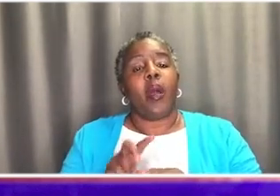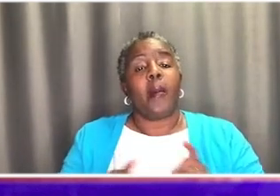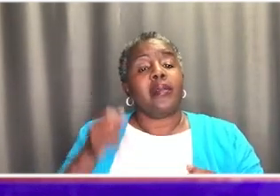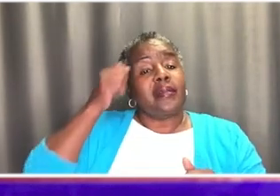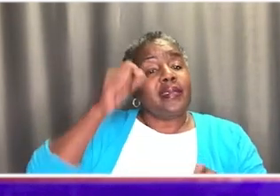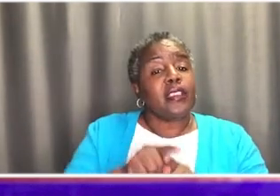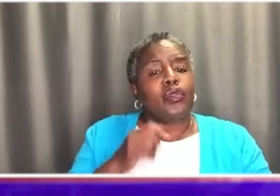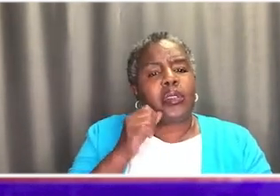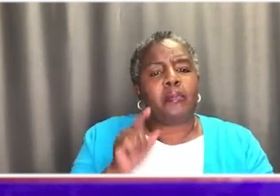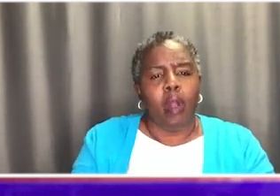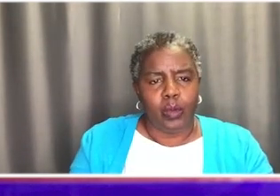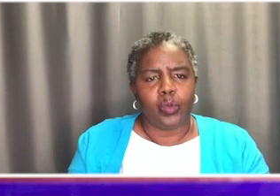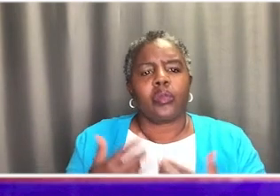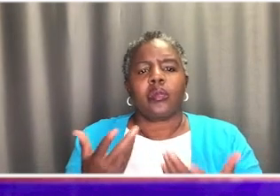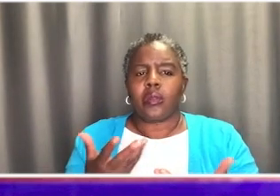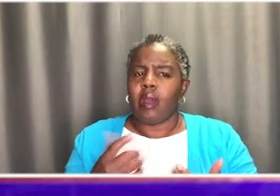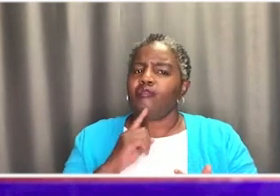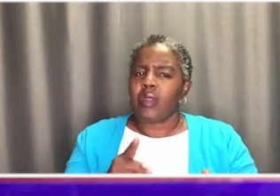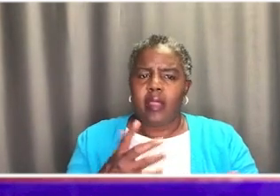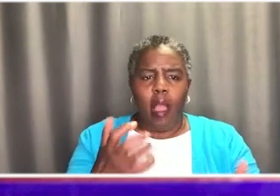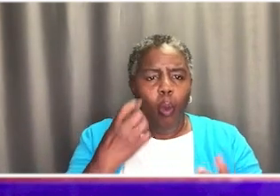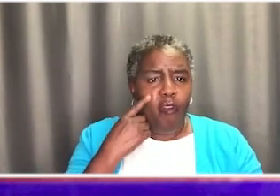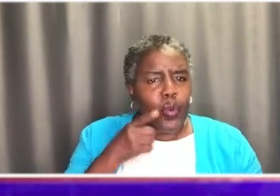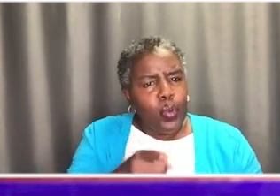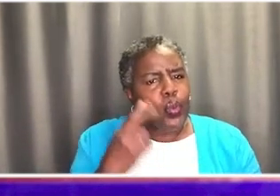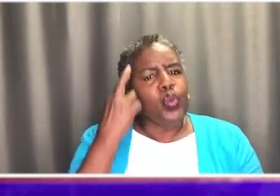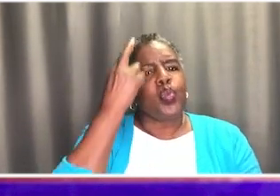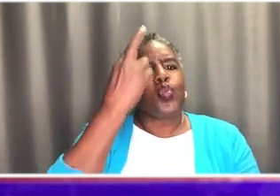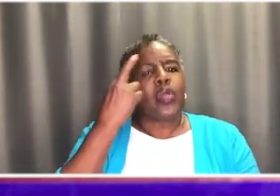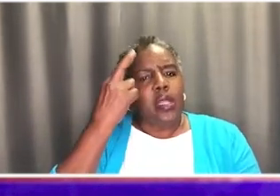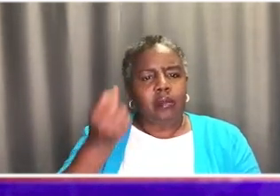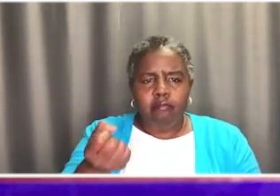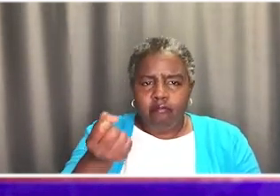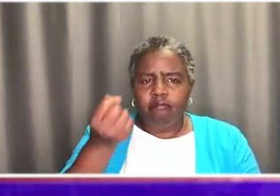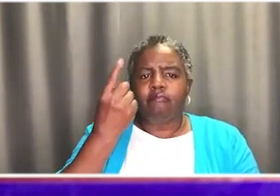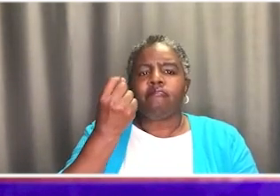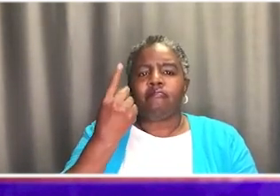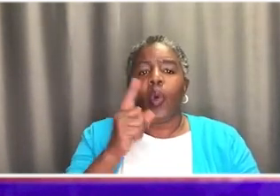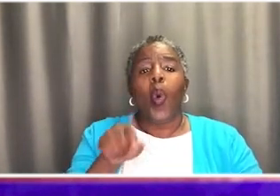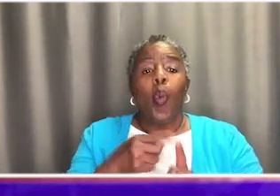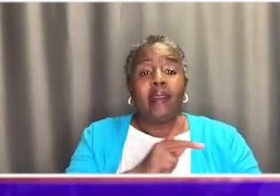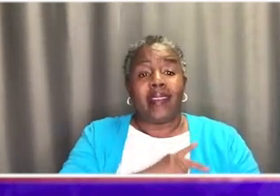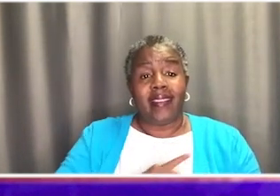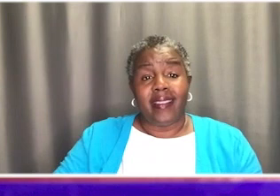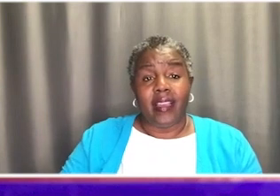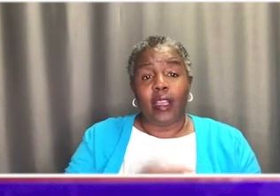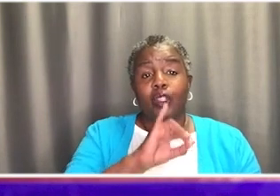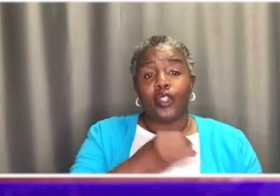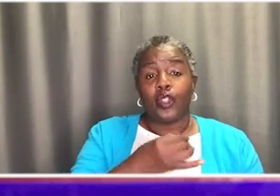sisters and brothers, I want you to realize when King Joash